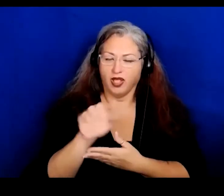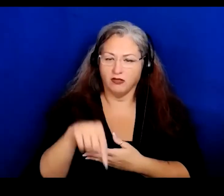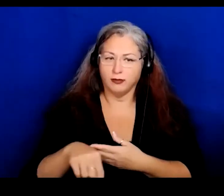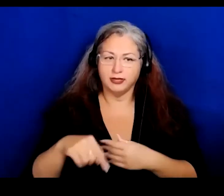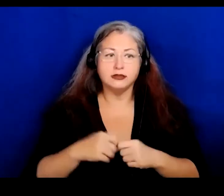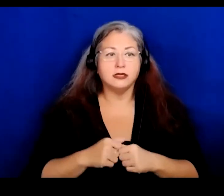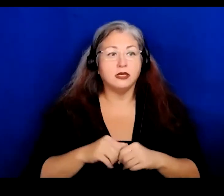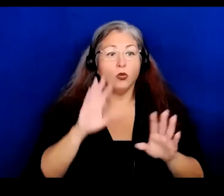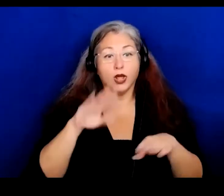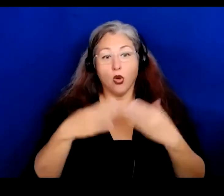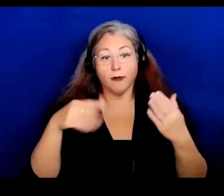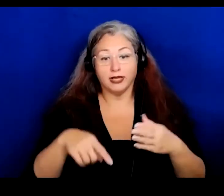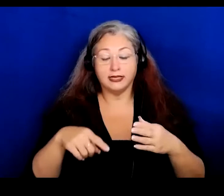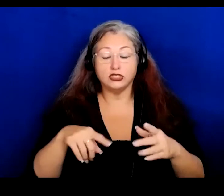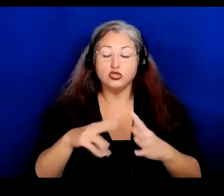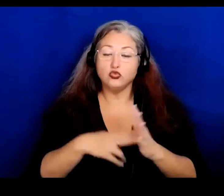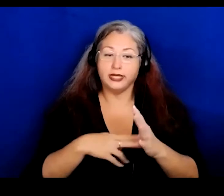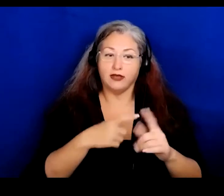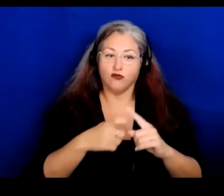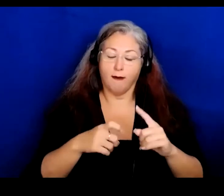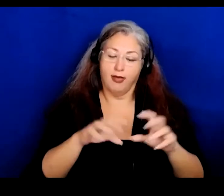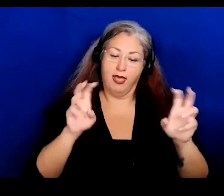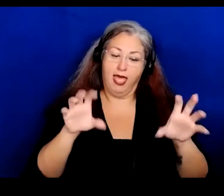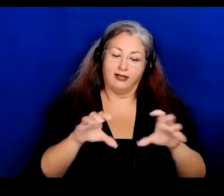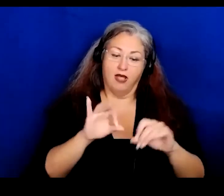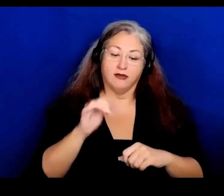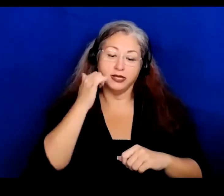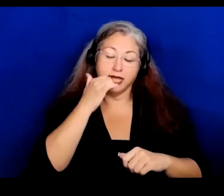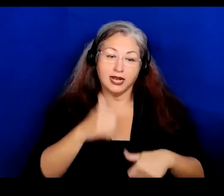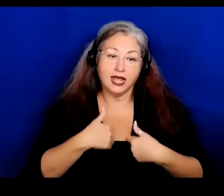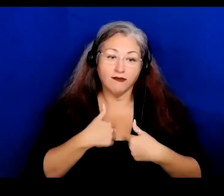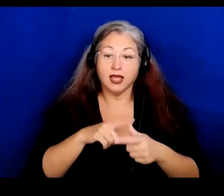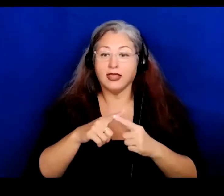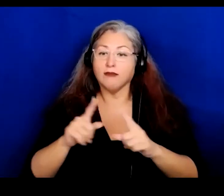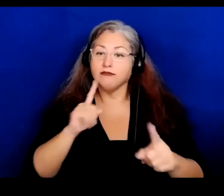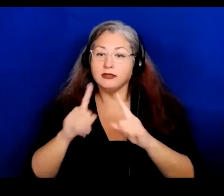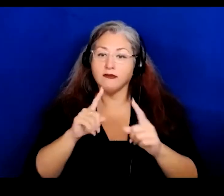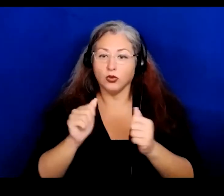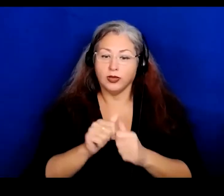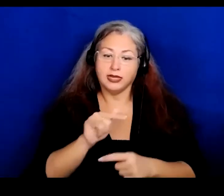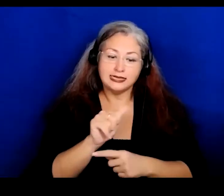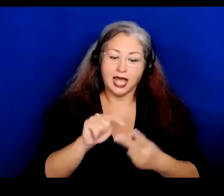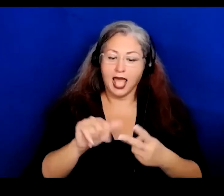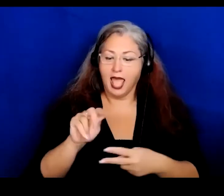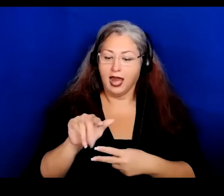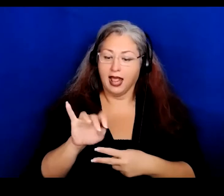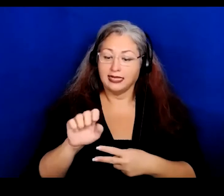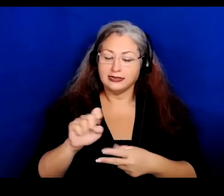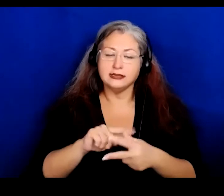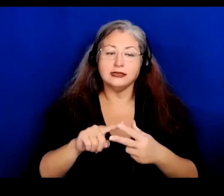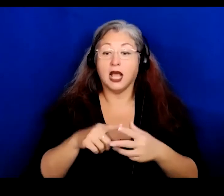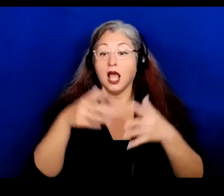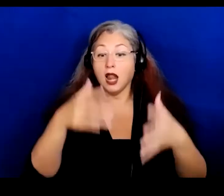We are going to open our event with a reading from Activities of Daily Living, followed by conversation with Lisa and Anelise, and then we'll have time